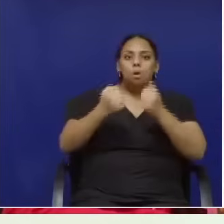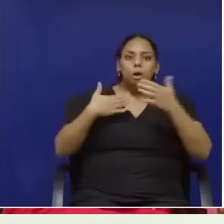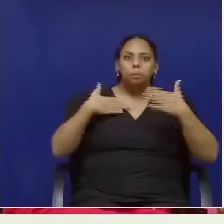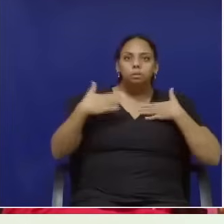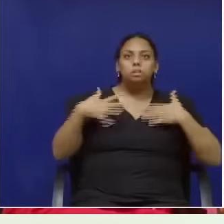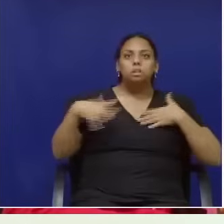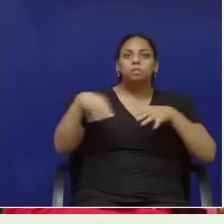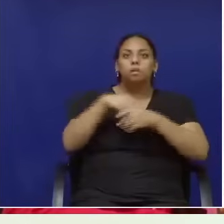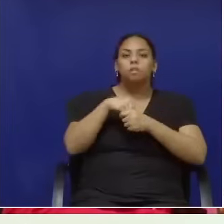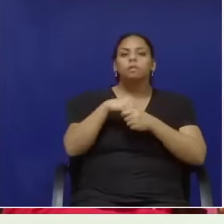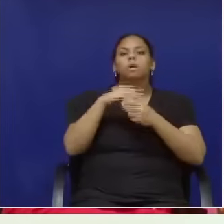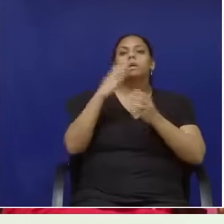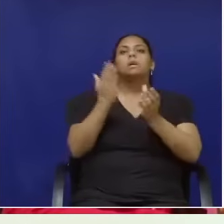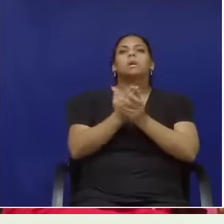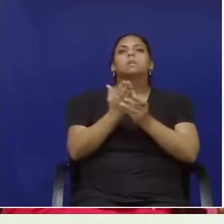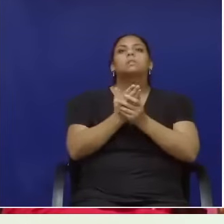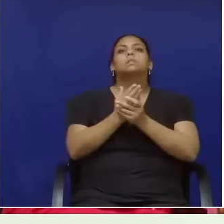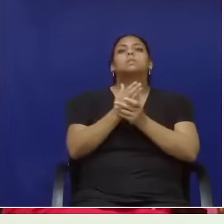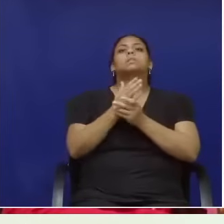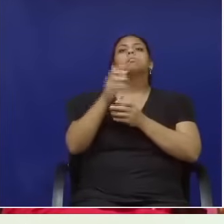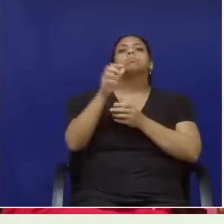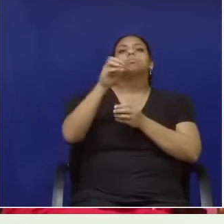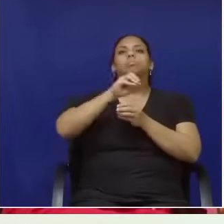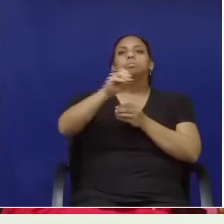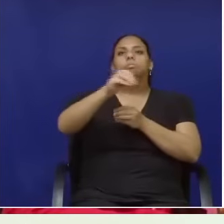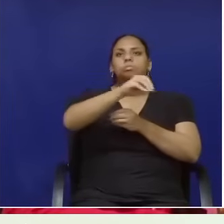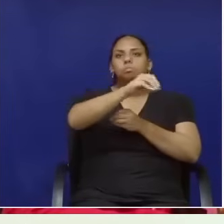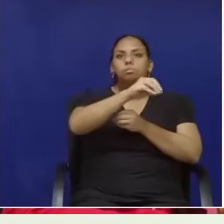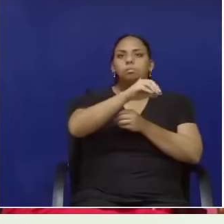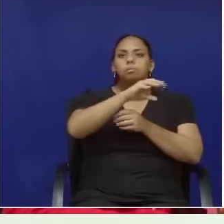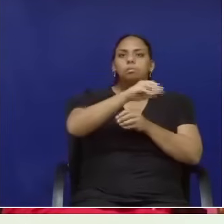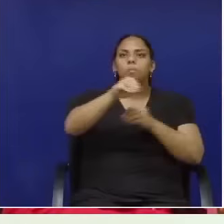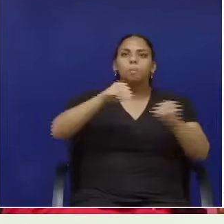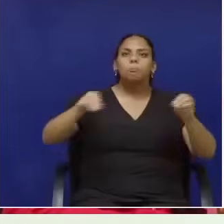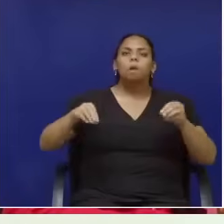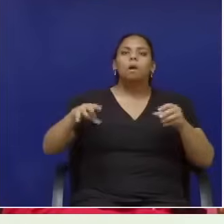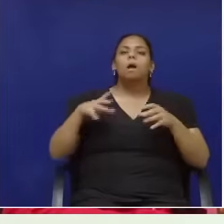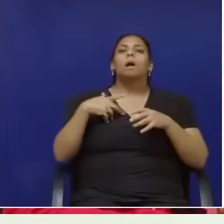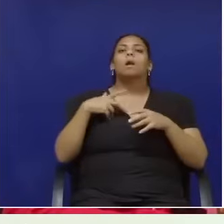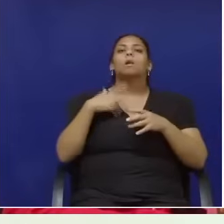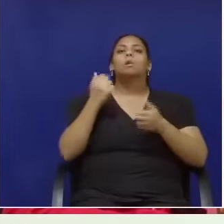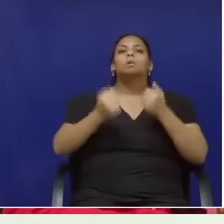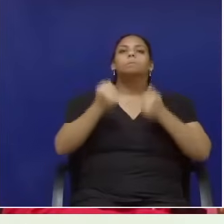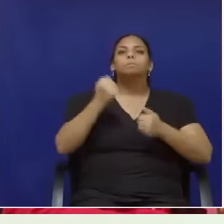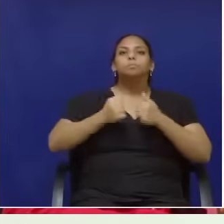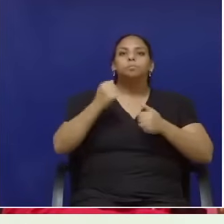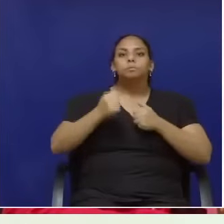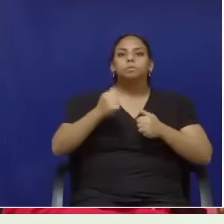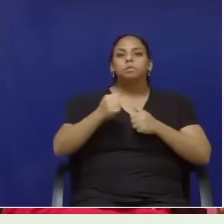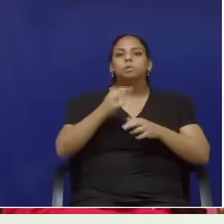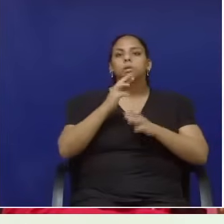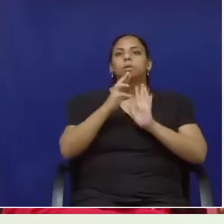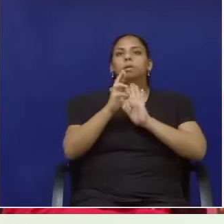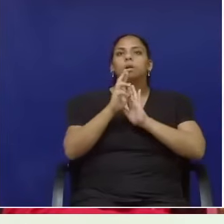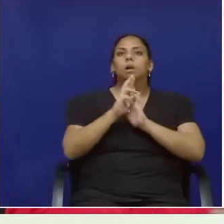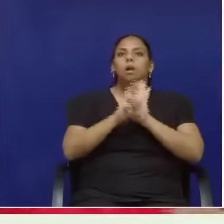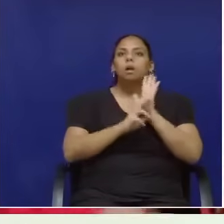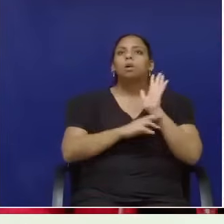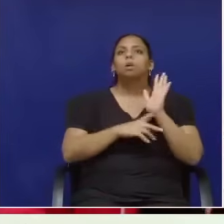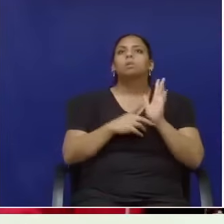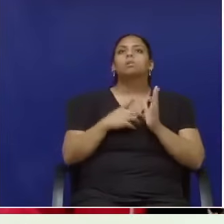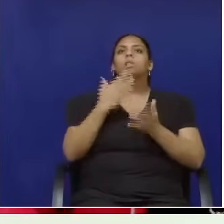involving case allocation, disappearances of court record and procurement, and the manipulation of the court processes? Thank